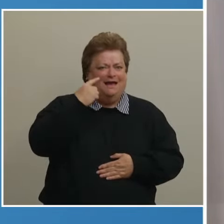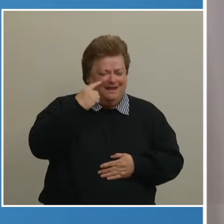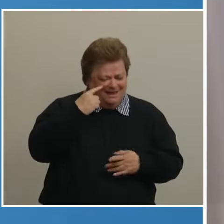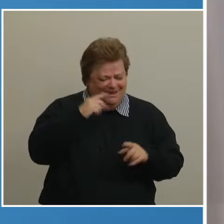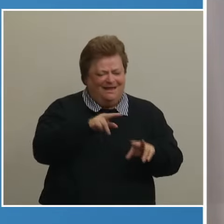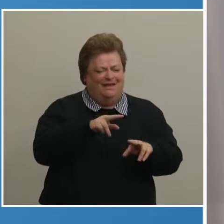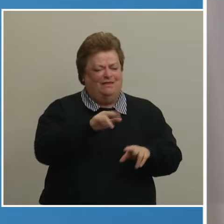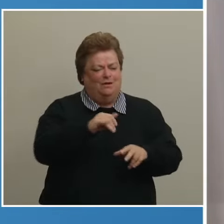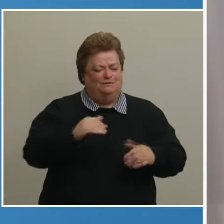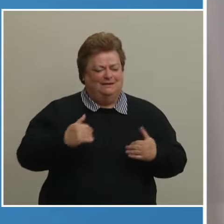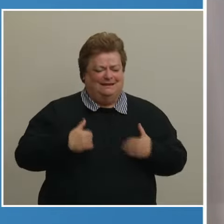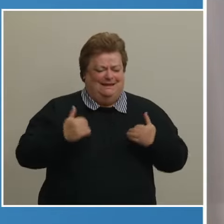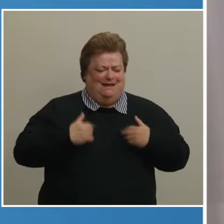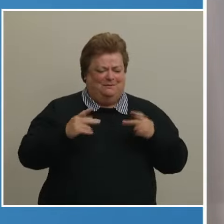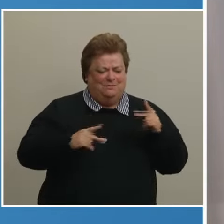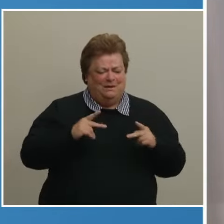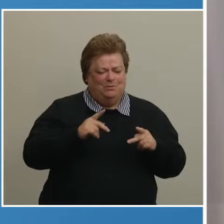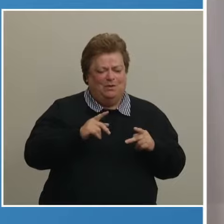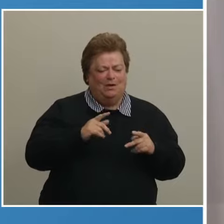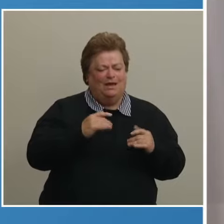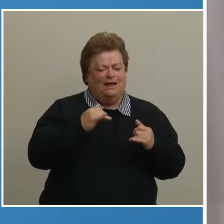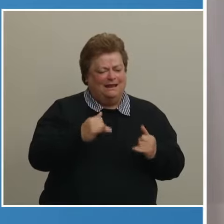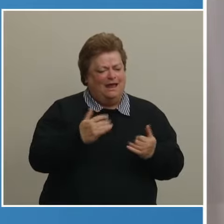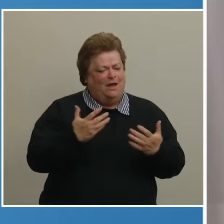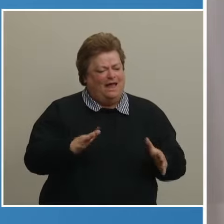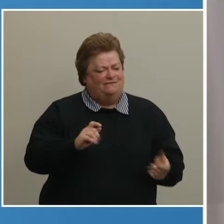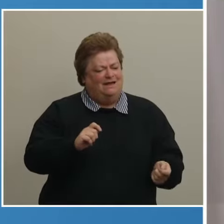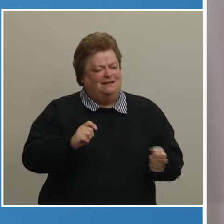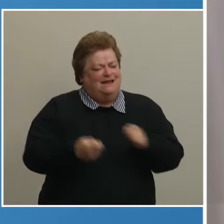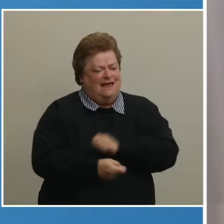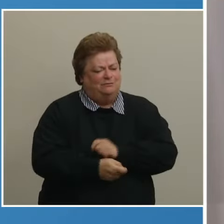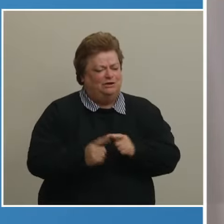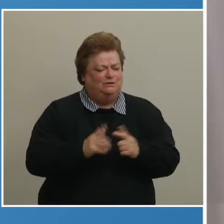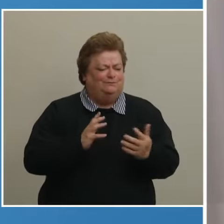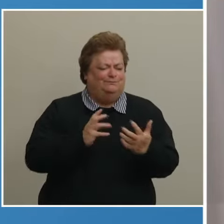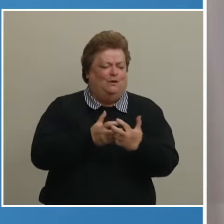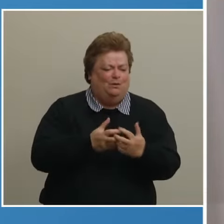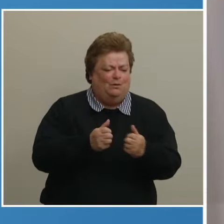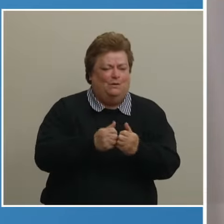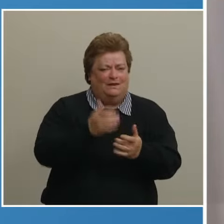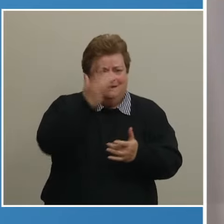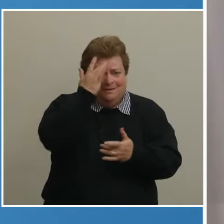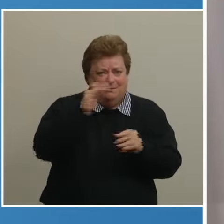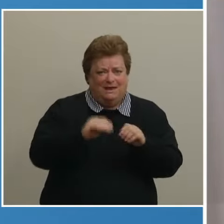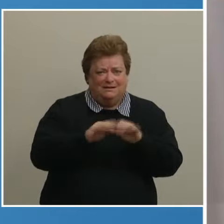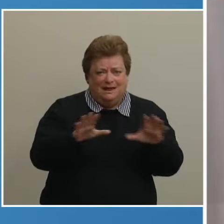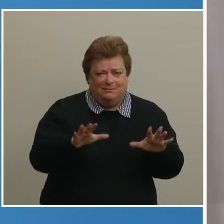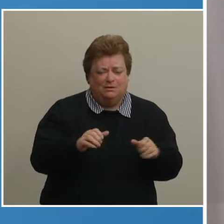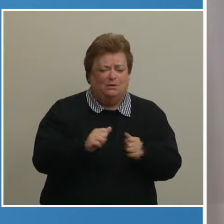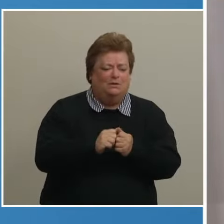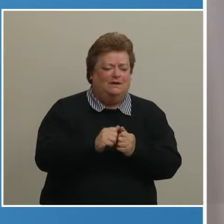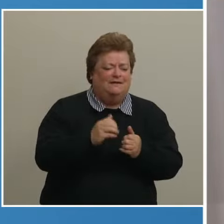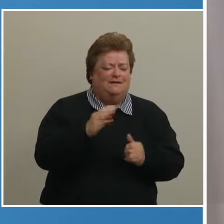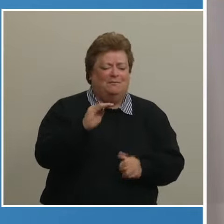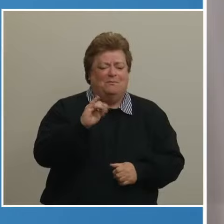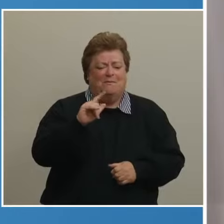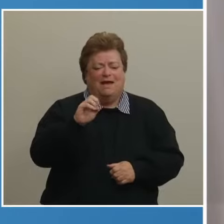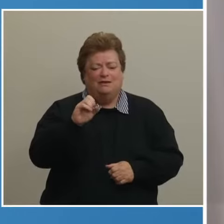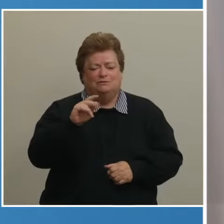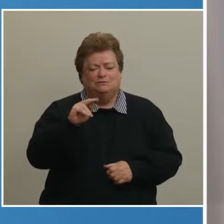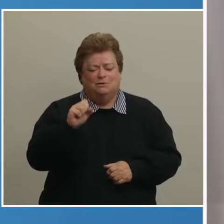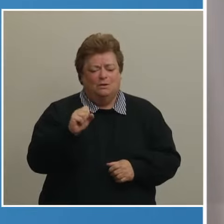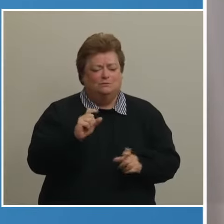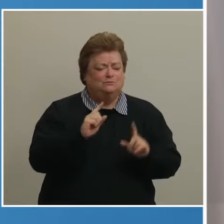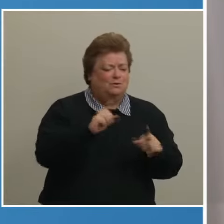verge of adulthood have adapted during this pandemic. Along with the normal milestones of this time in their lives, going